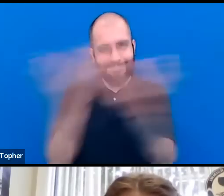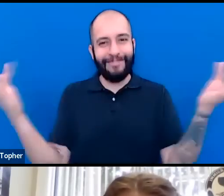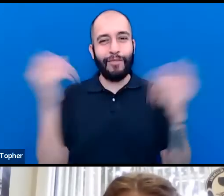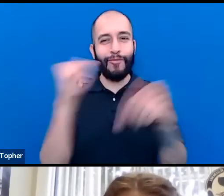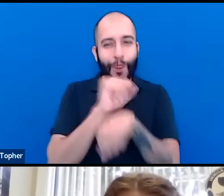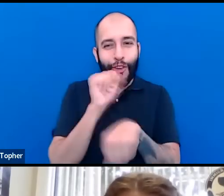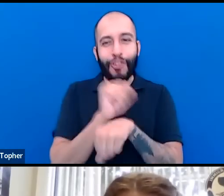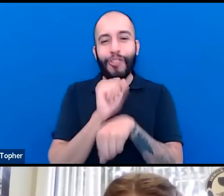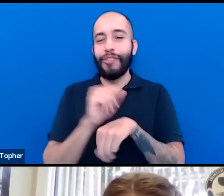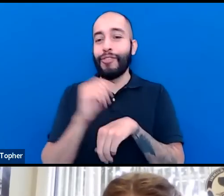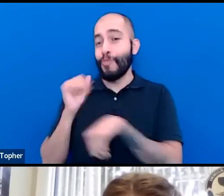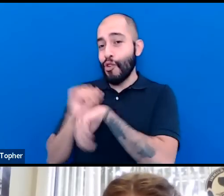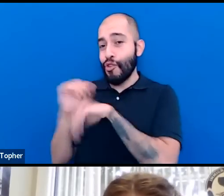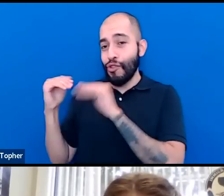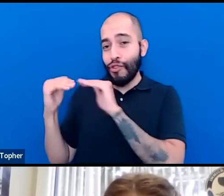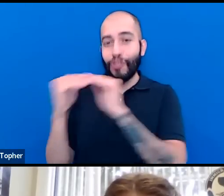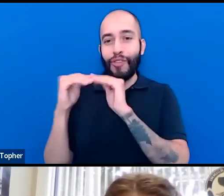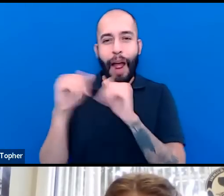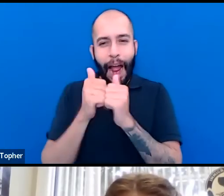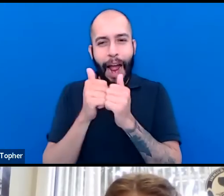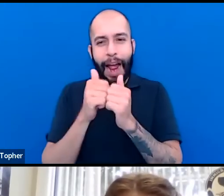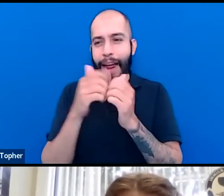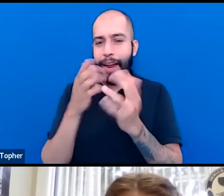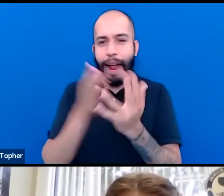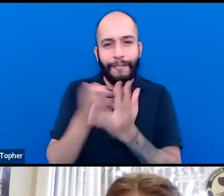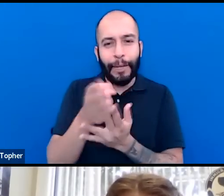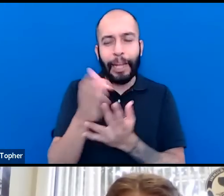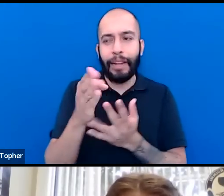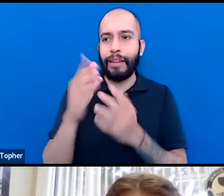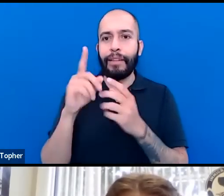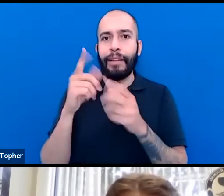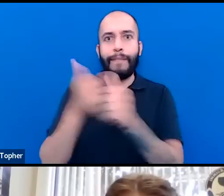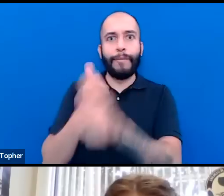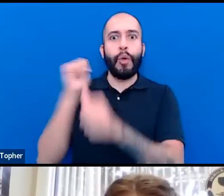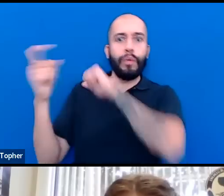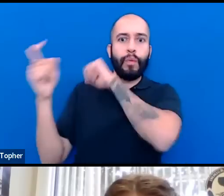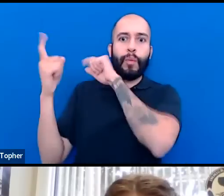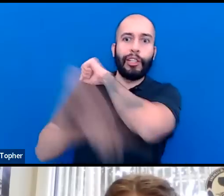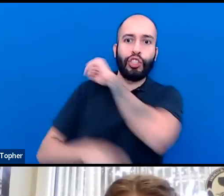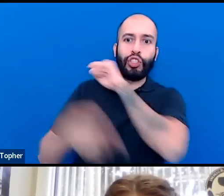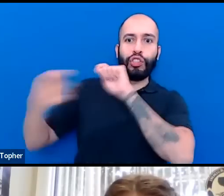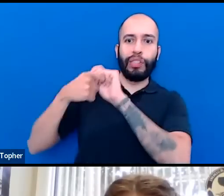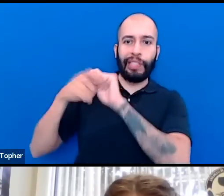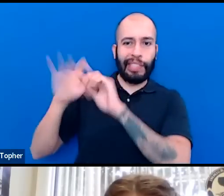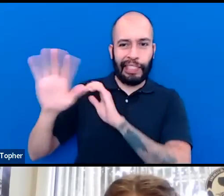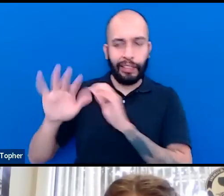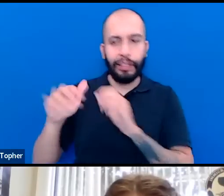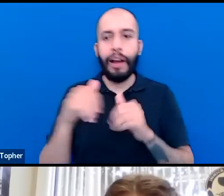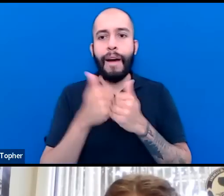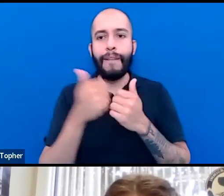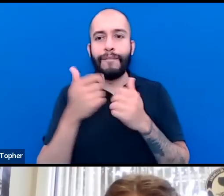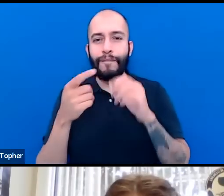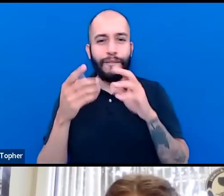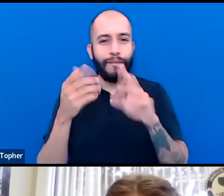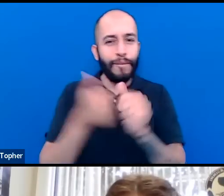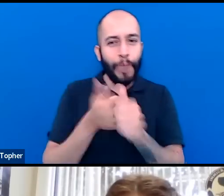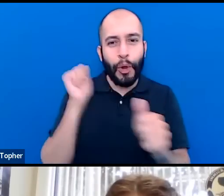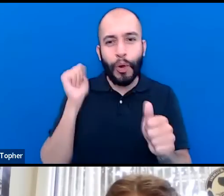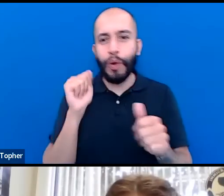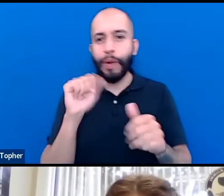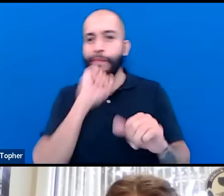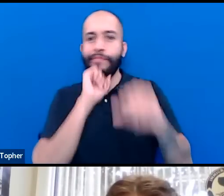avoid the rabbit holes that the company has when it comes to union busting, and also how to